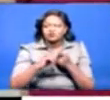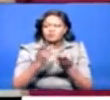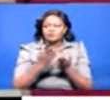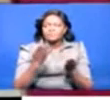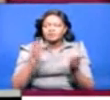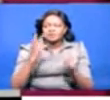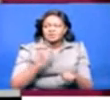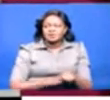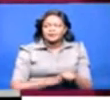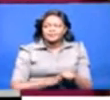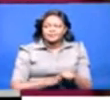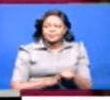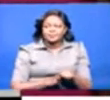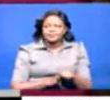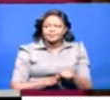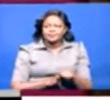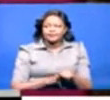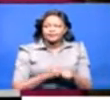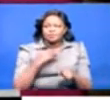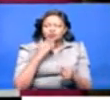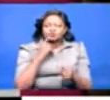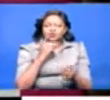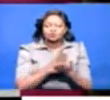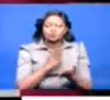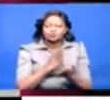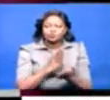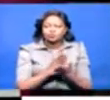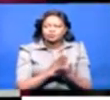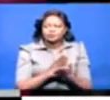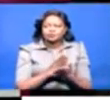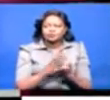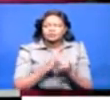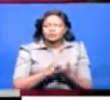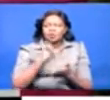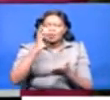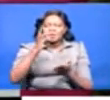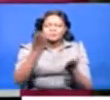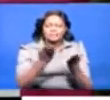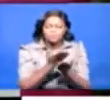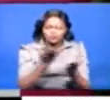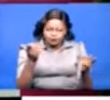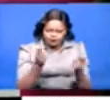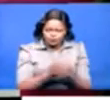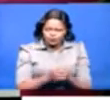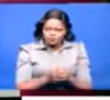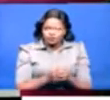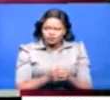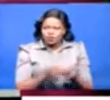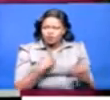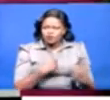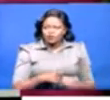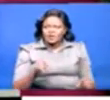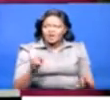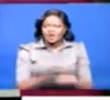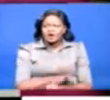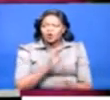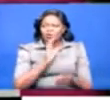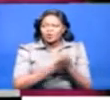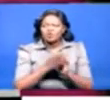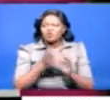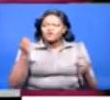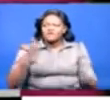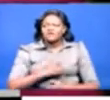second time. I want to assure you, I will serve you wholeheartedly without fear